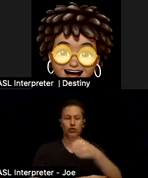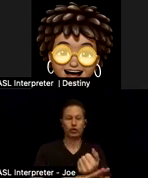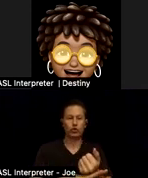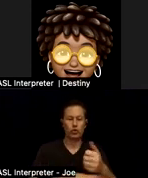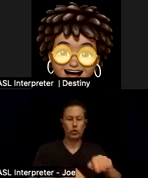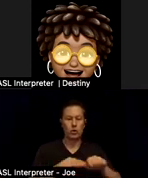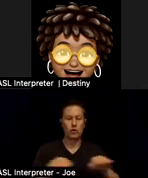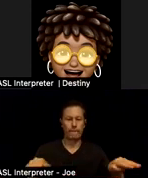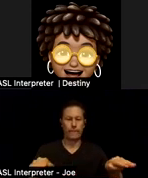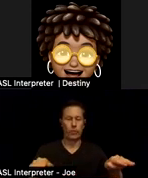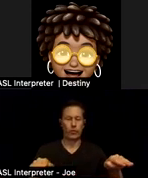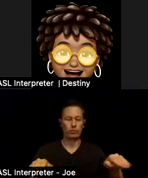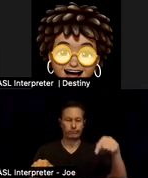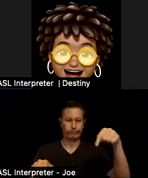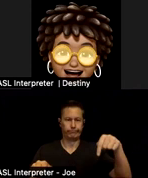question.